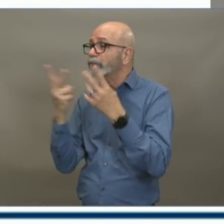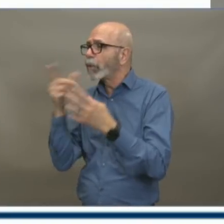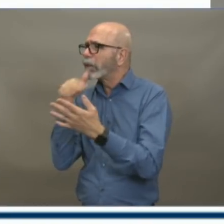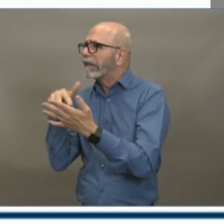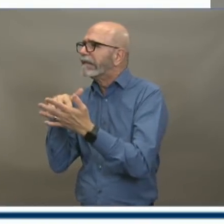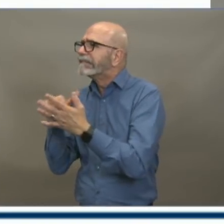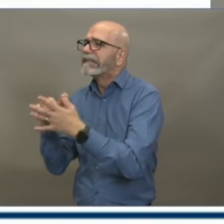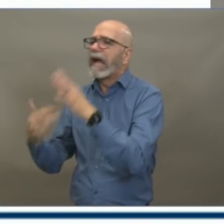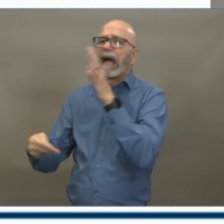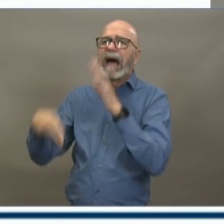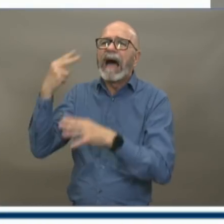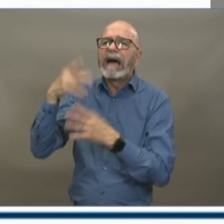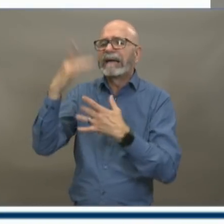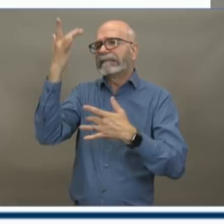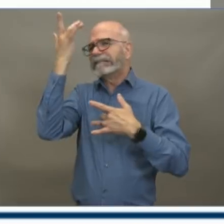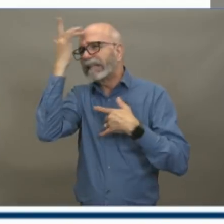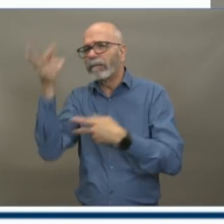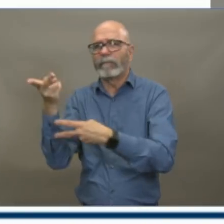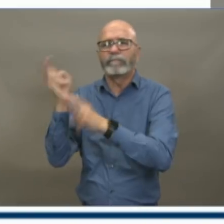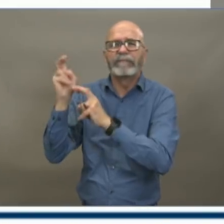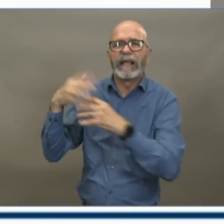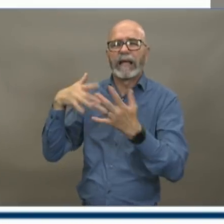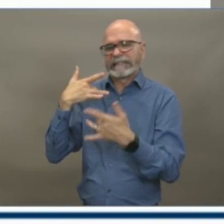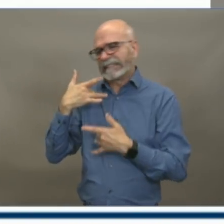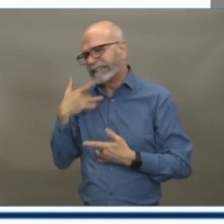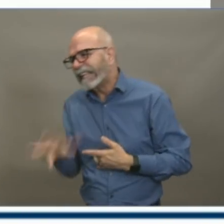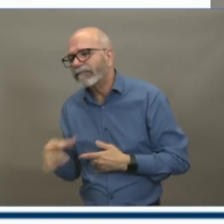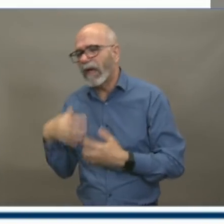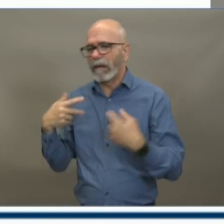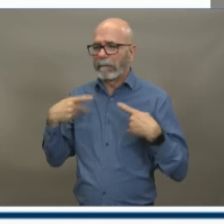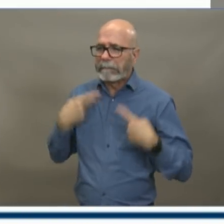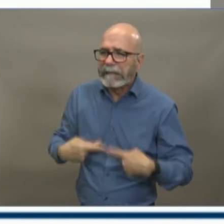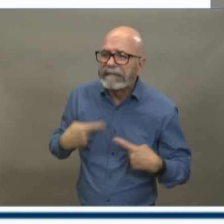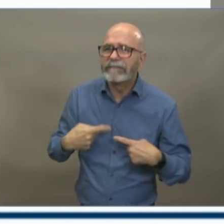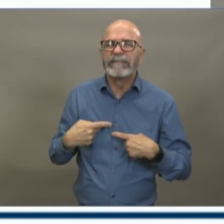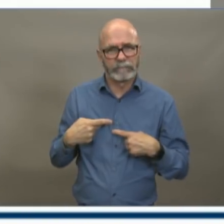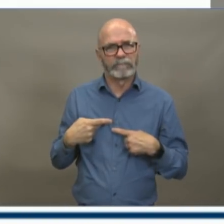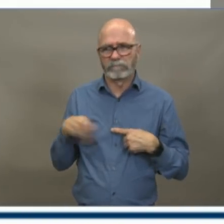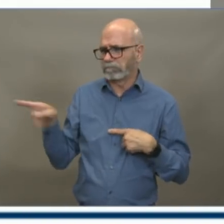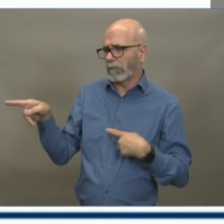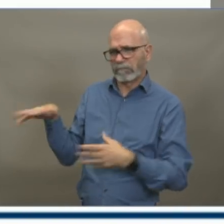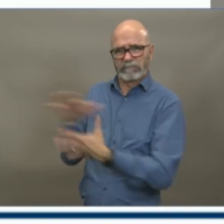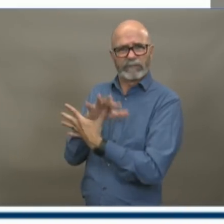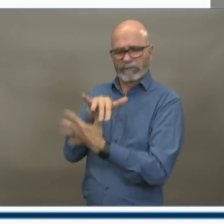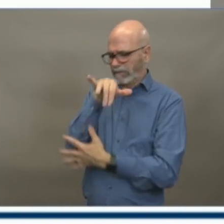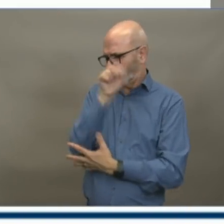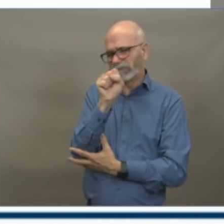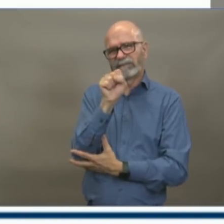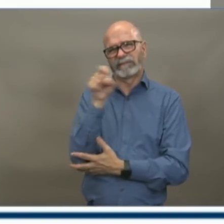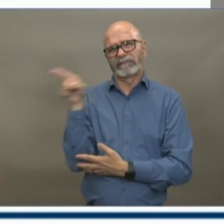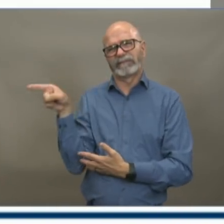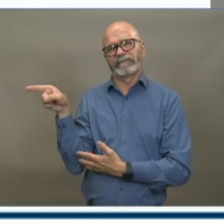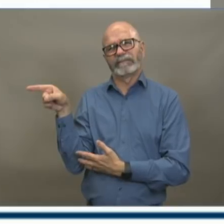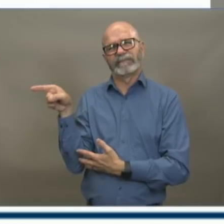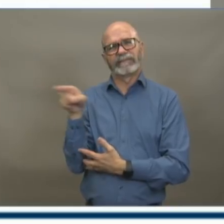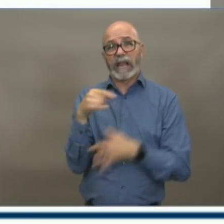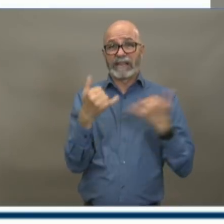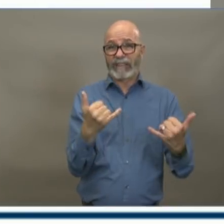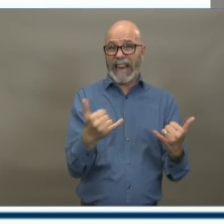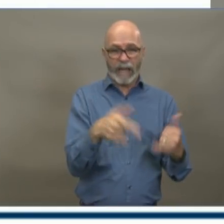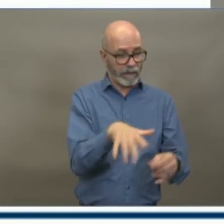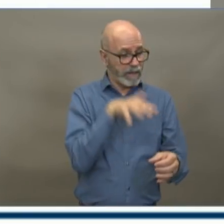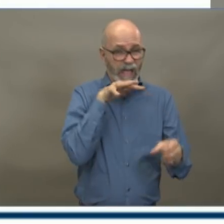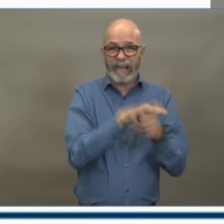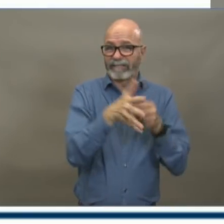priority along with age-based immunization. So they are a priority. We only have so much vaccine to go around right now. So, and exactly